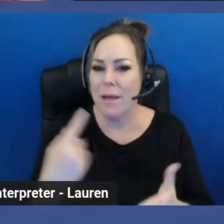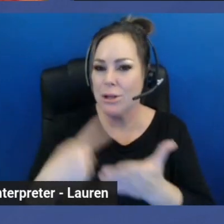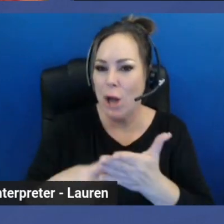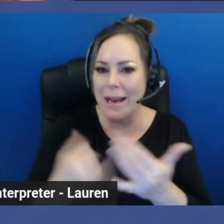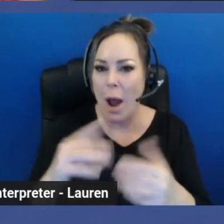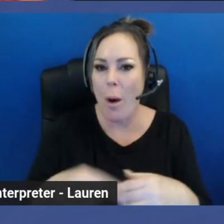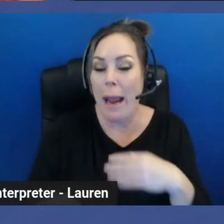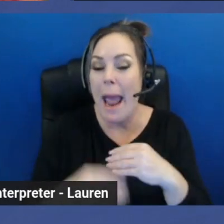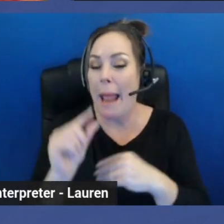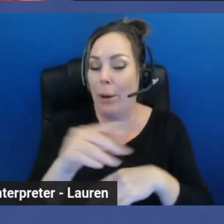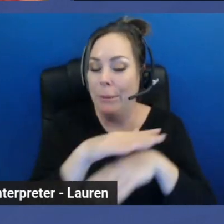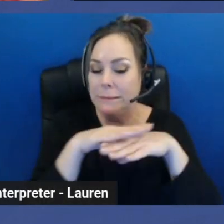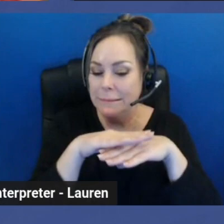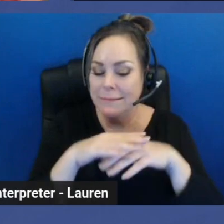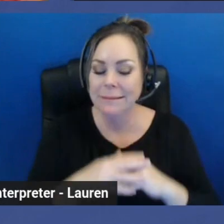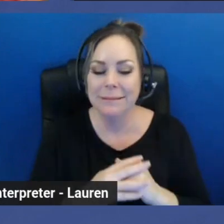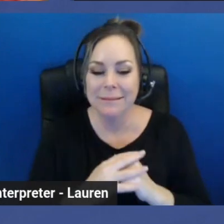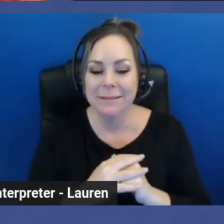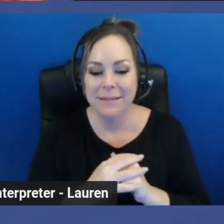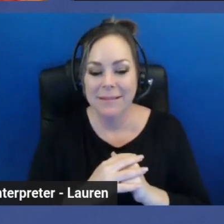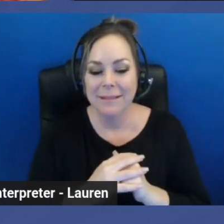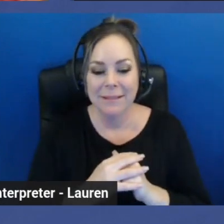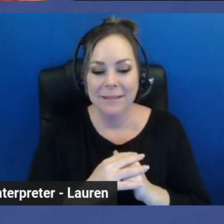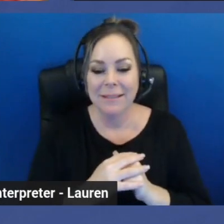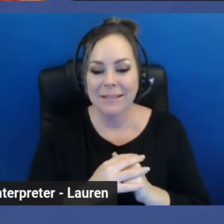would like to see